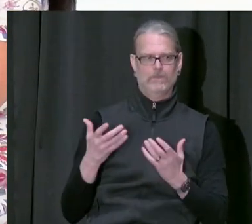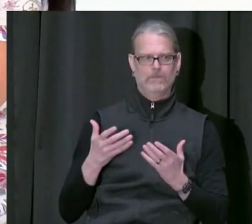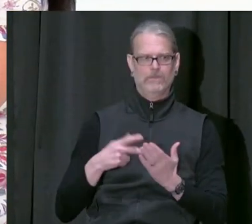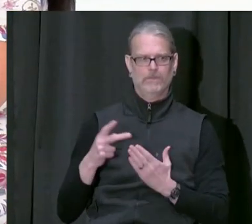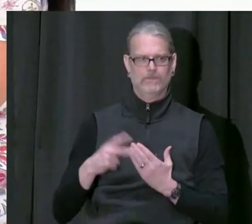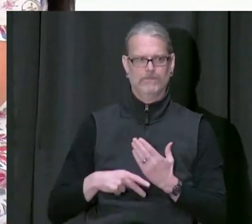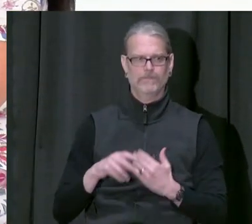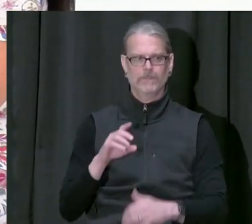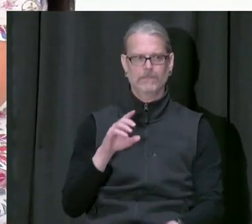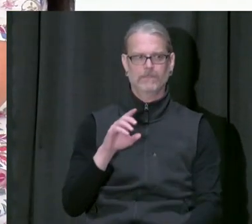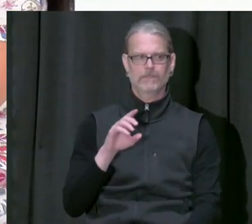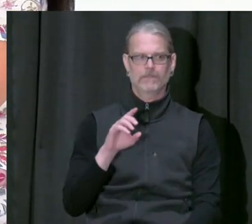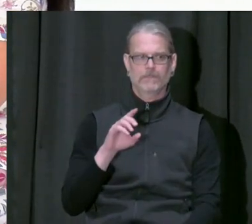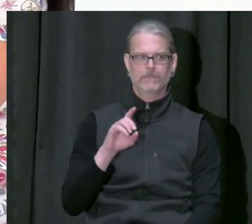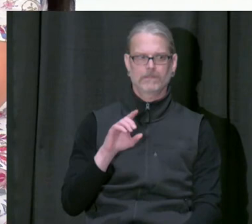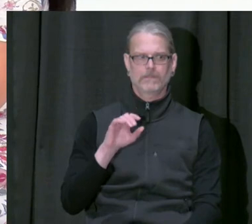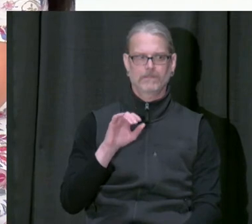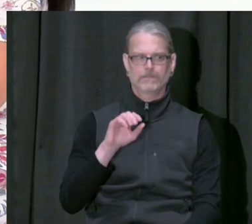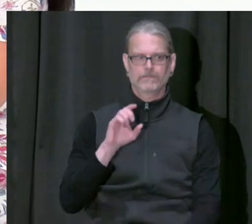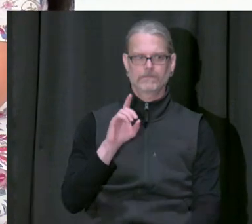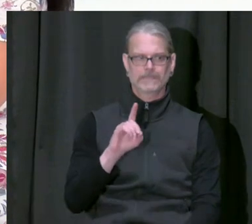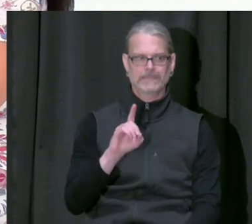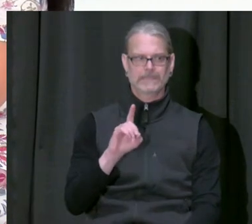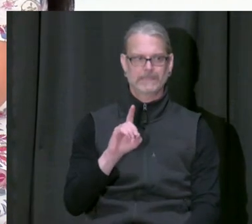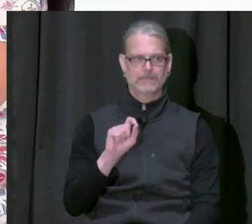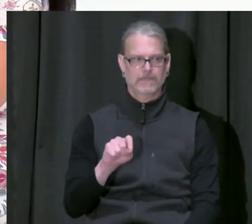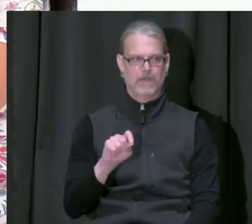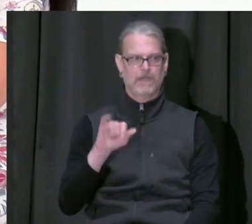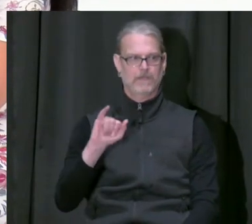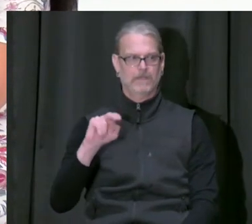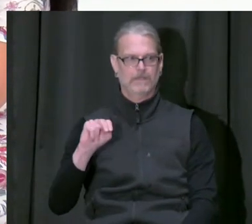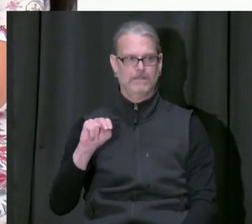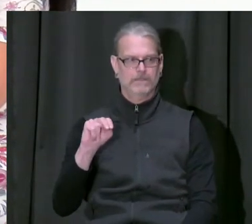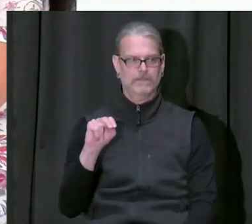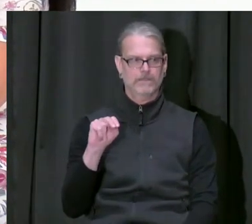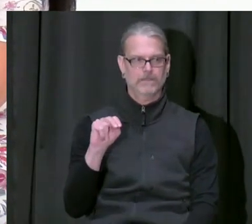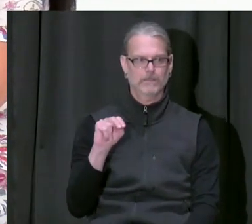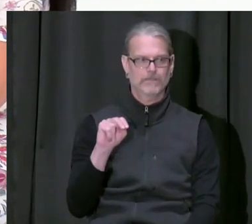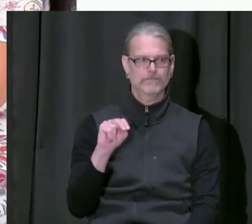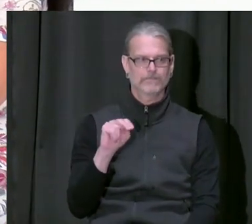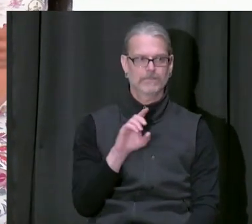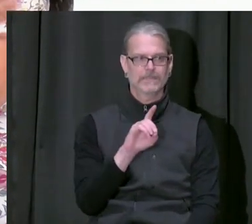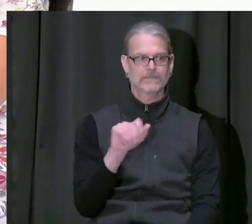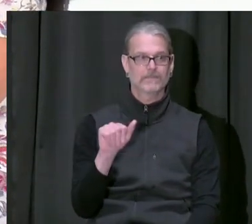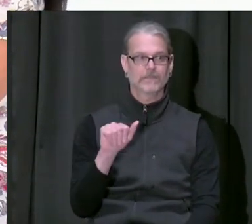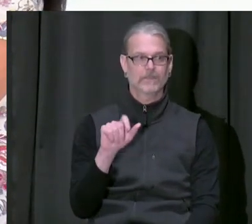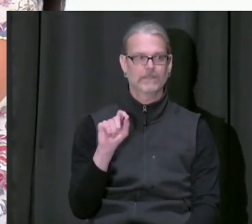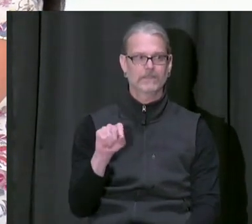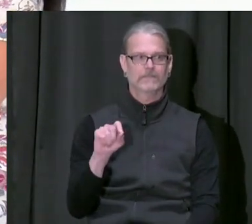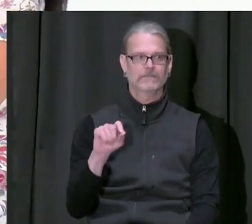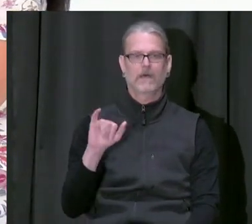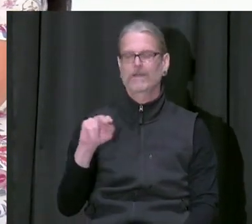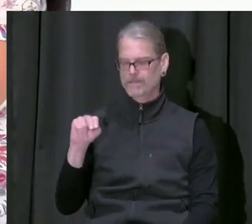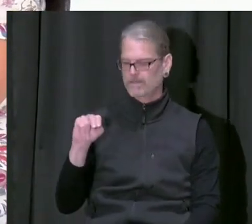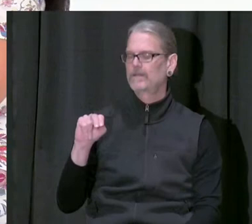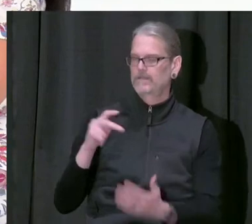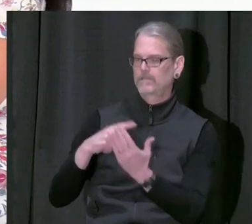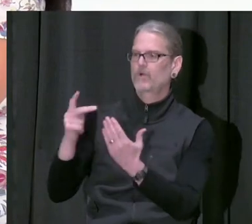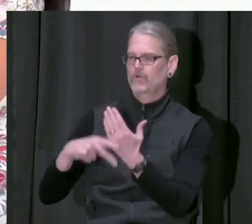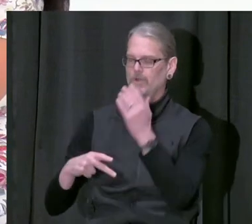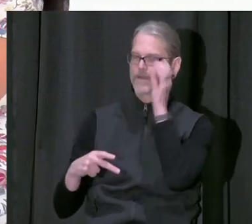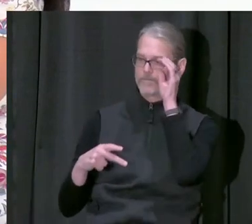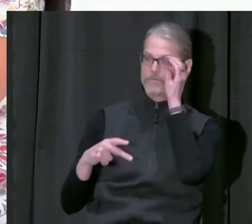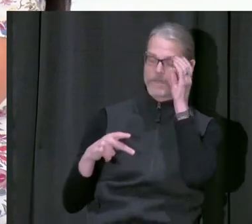We're in the process of drafting something that will be made available to anybody who wants it. So it'll have